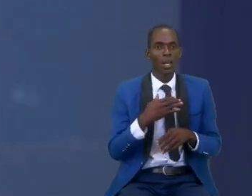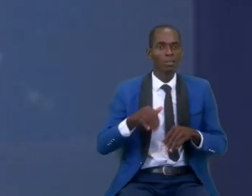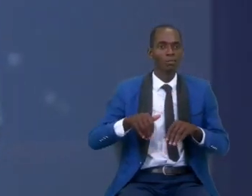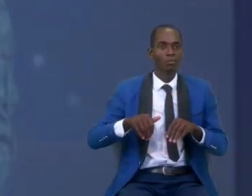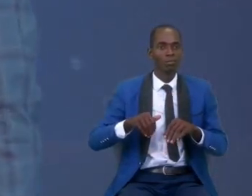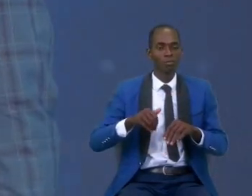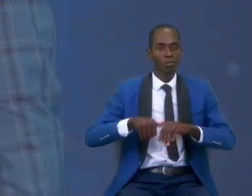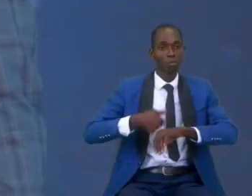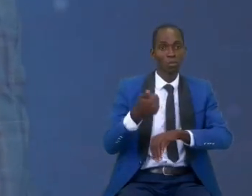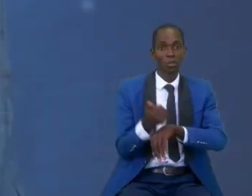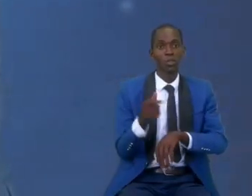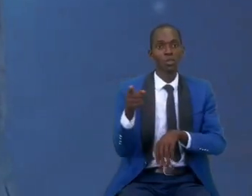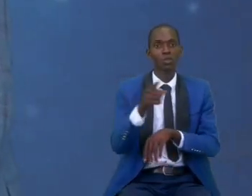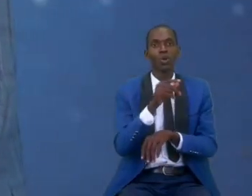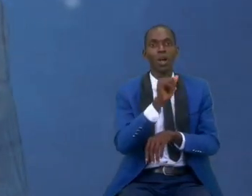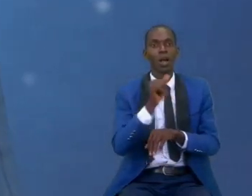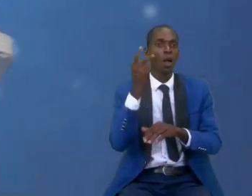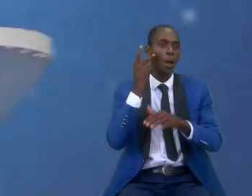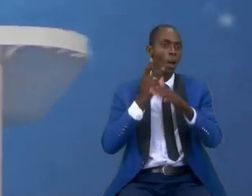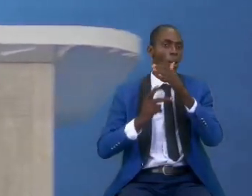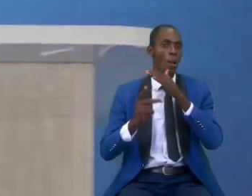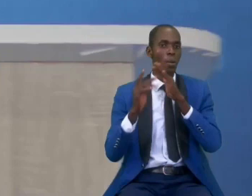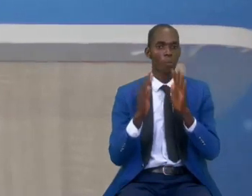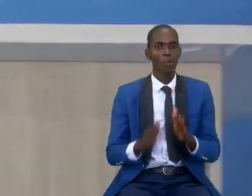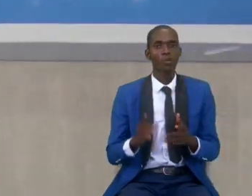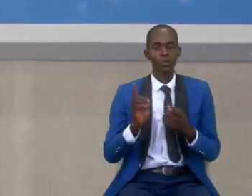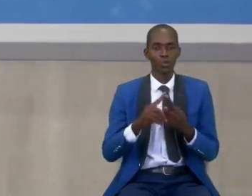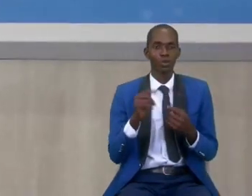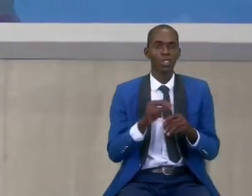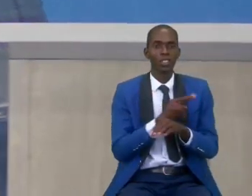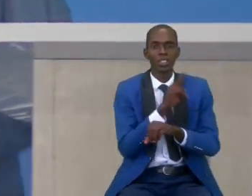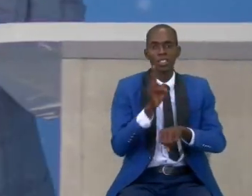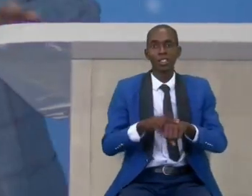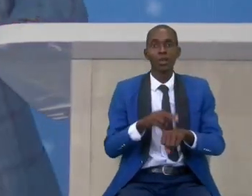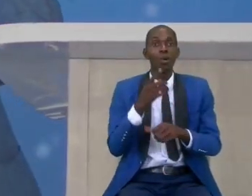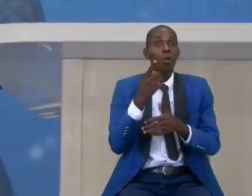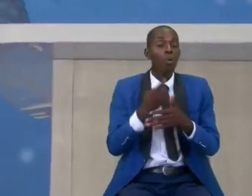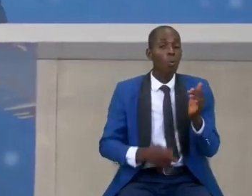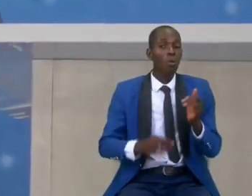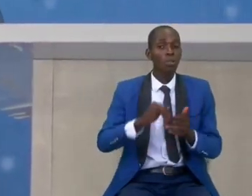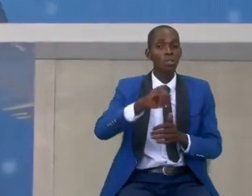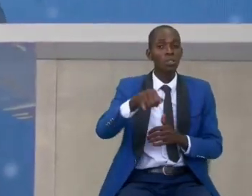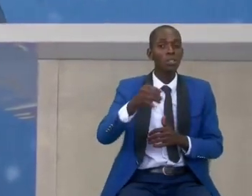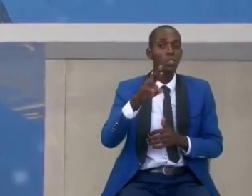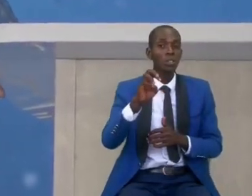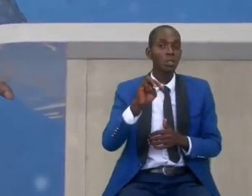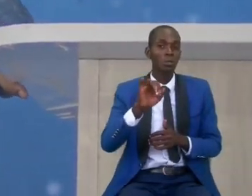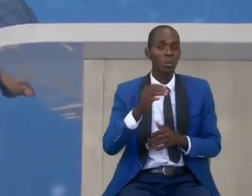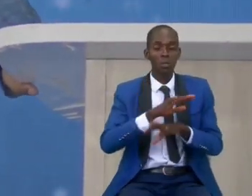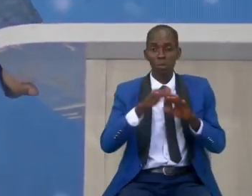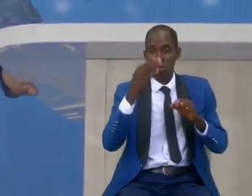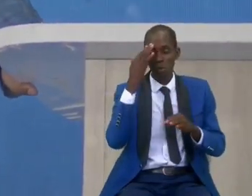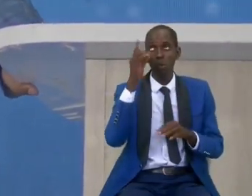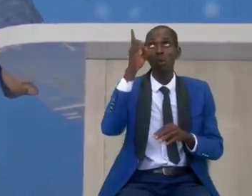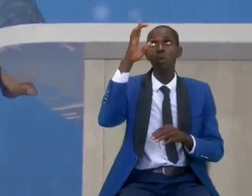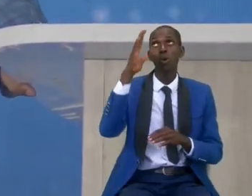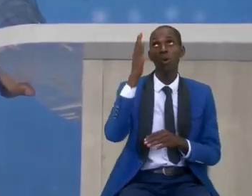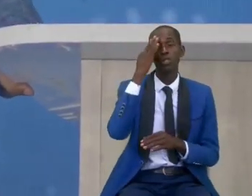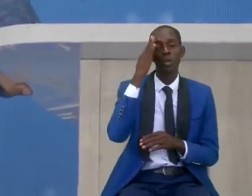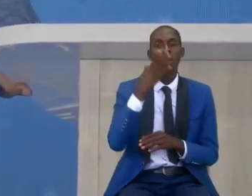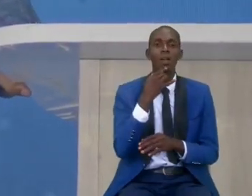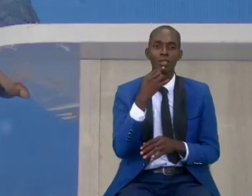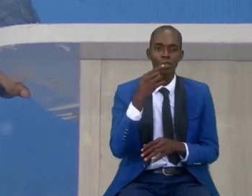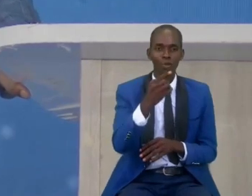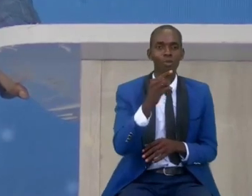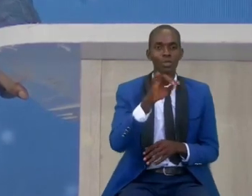nations. What Jeremiah did not know, God knew, and God told him. And what you do not know about yourself, that